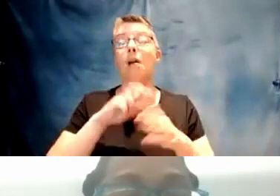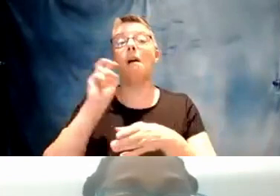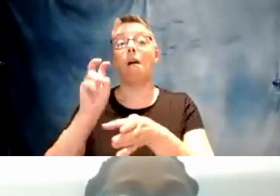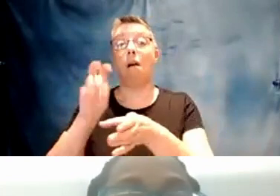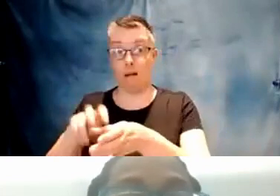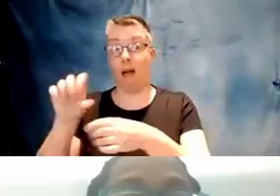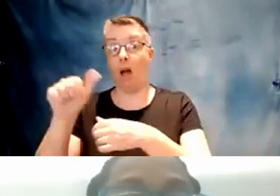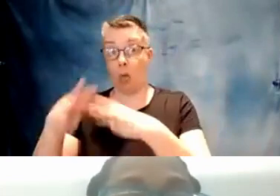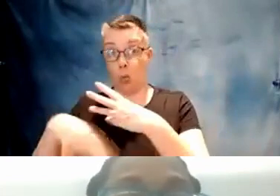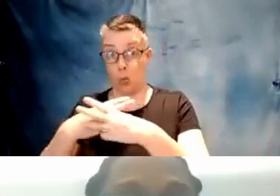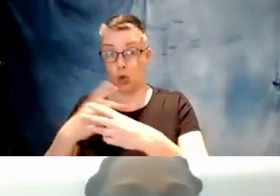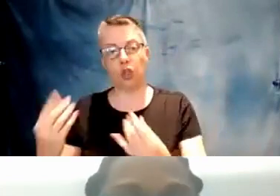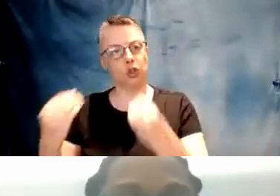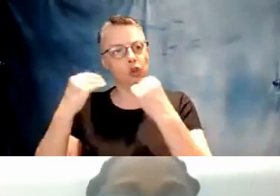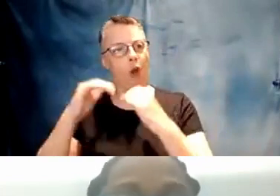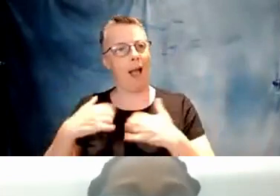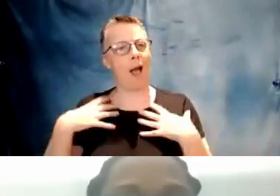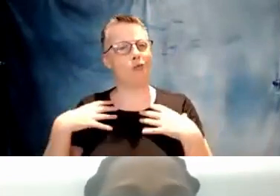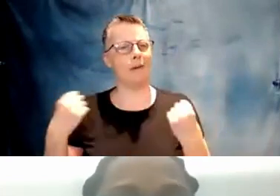it taught me how to be brave.